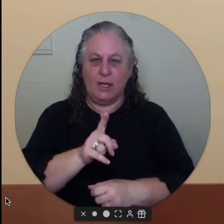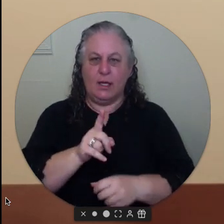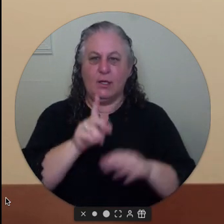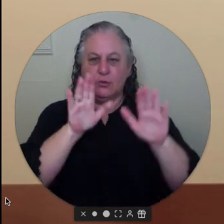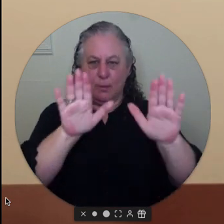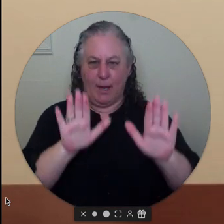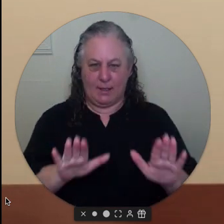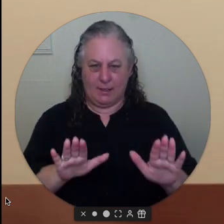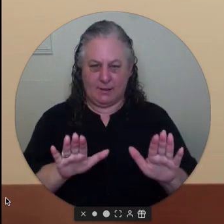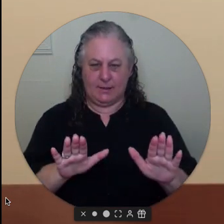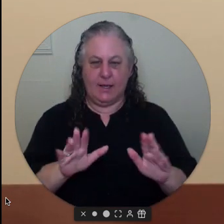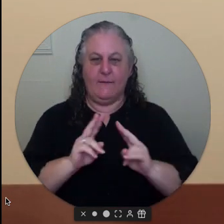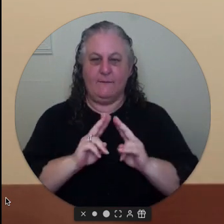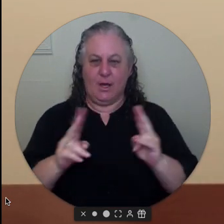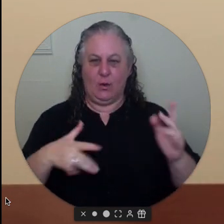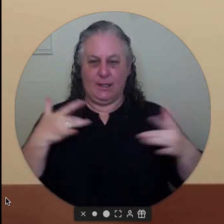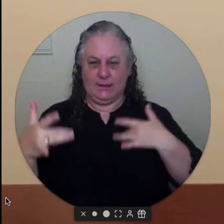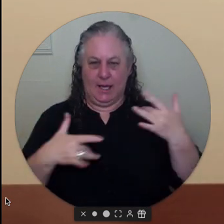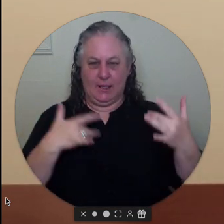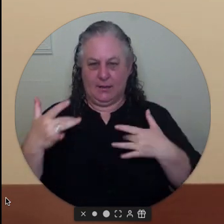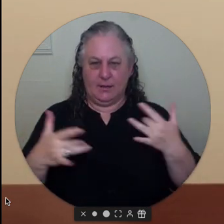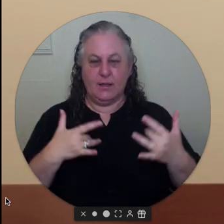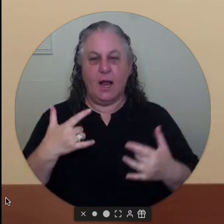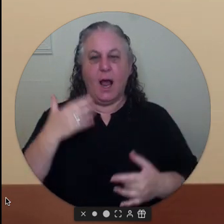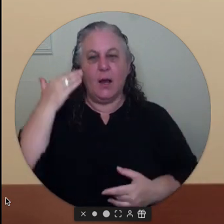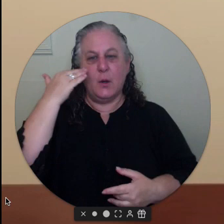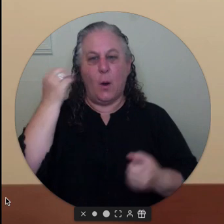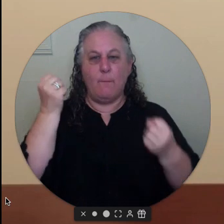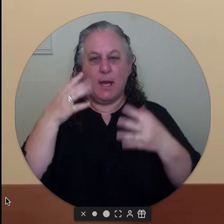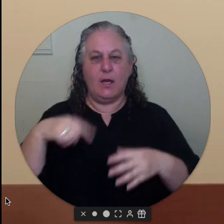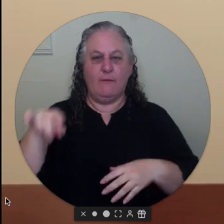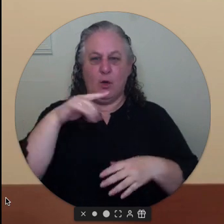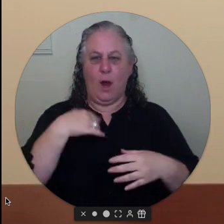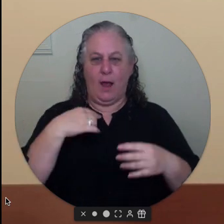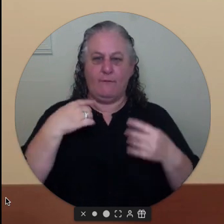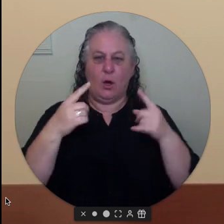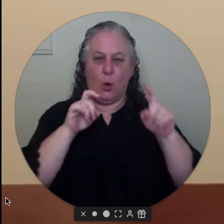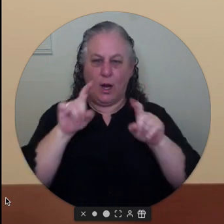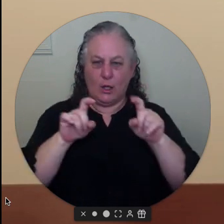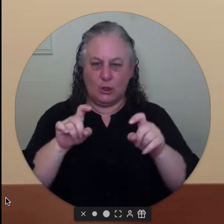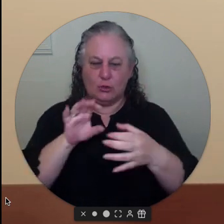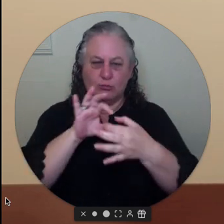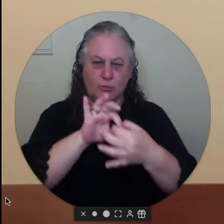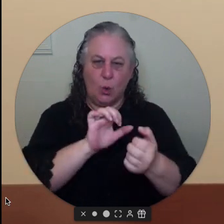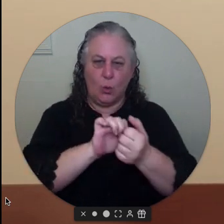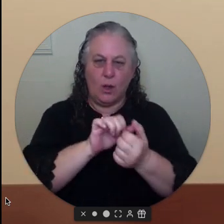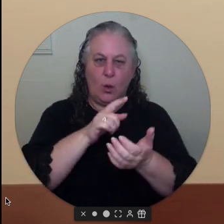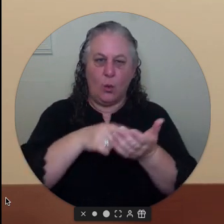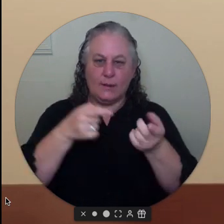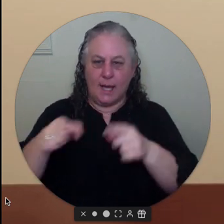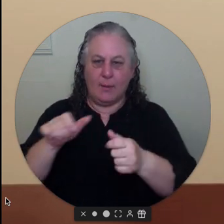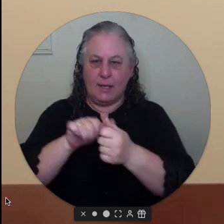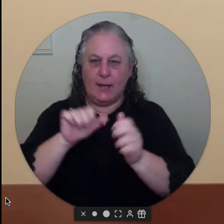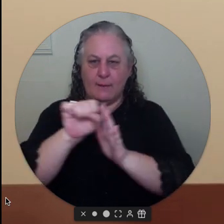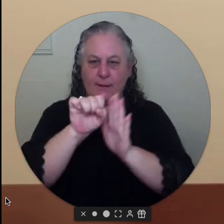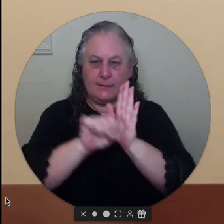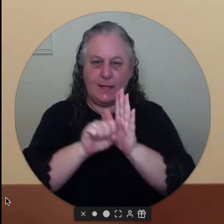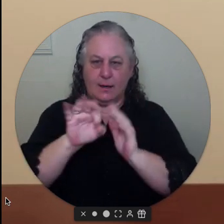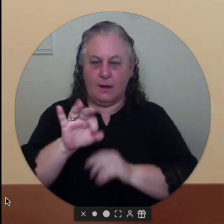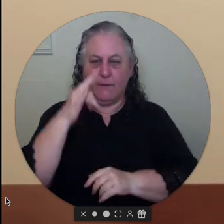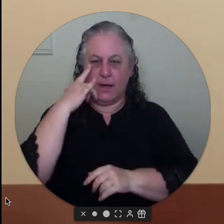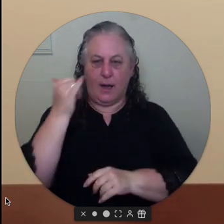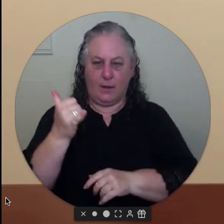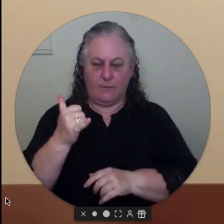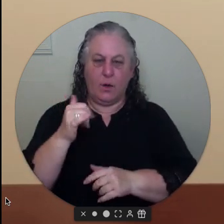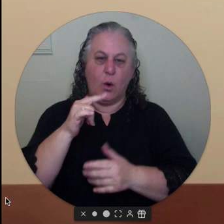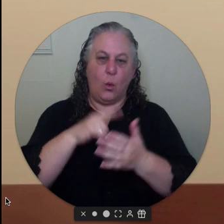tremendous. So very excited about that. I know that many of you have questions regarding what's happening with the state of California and what are